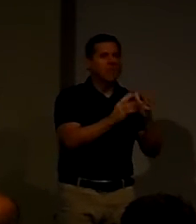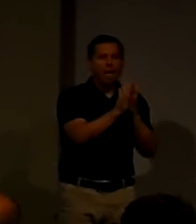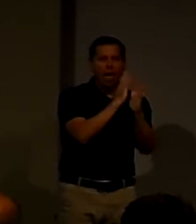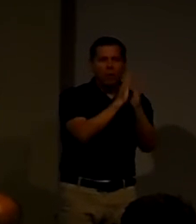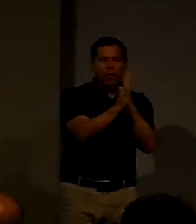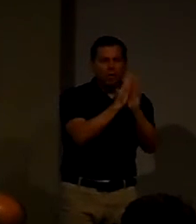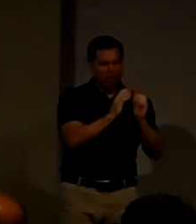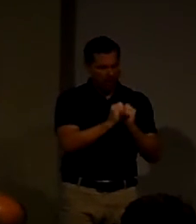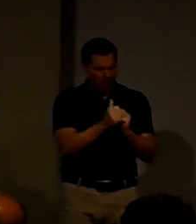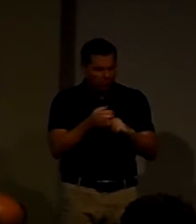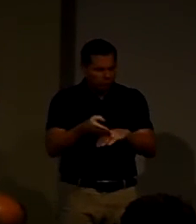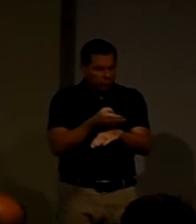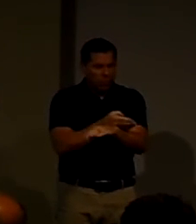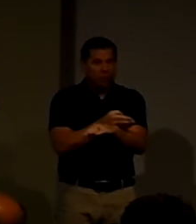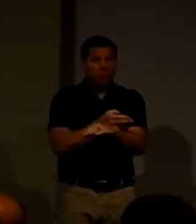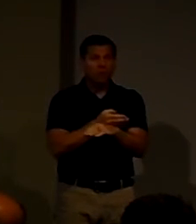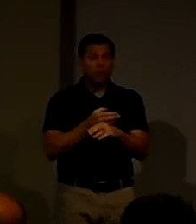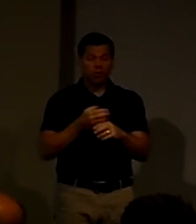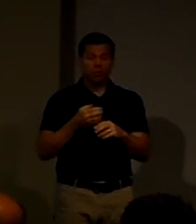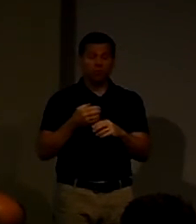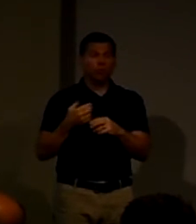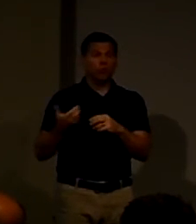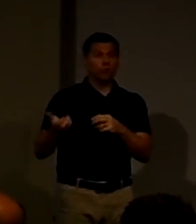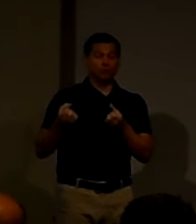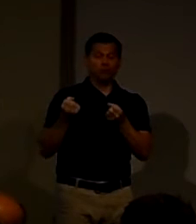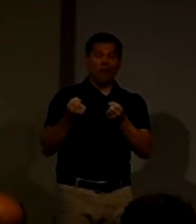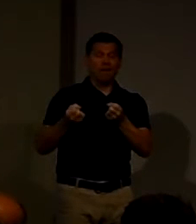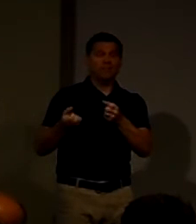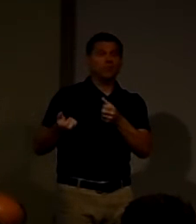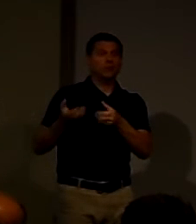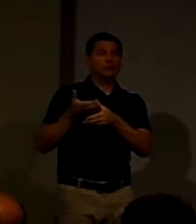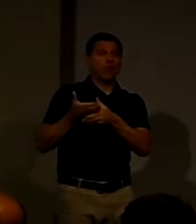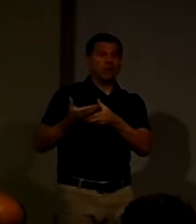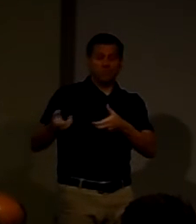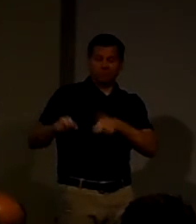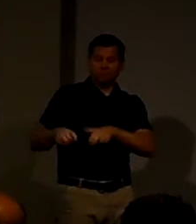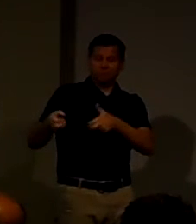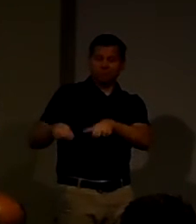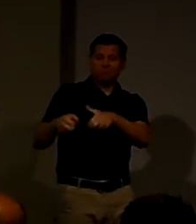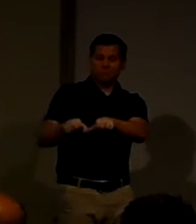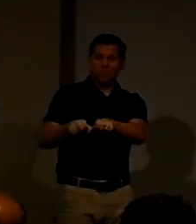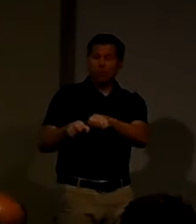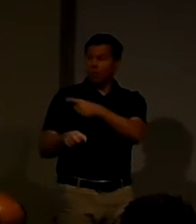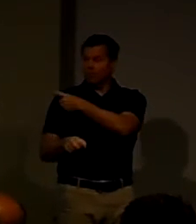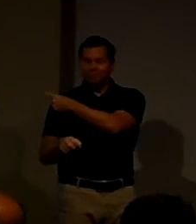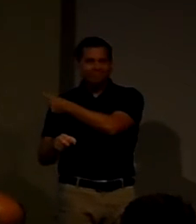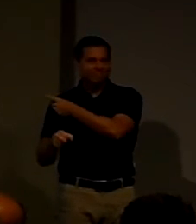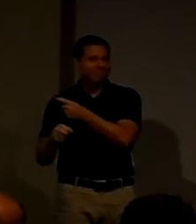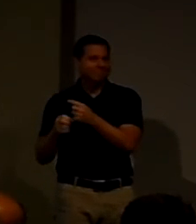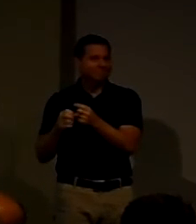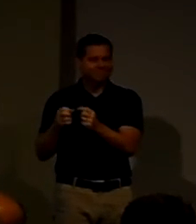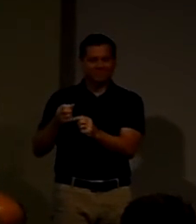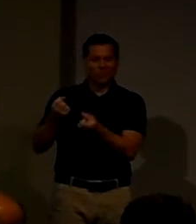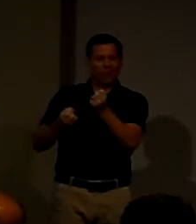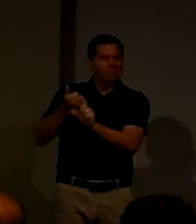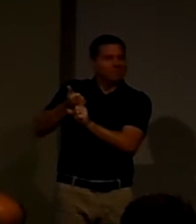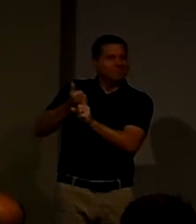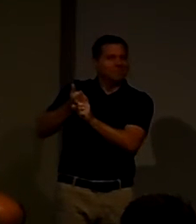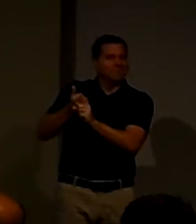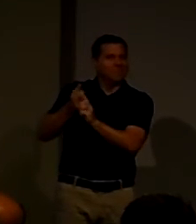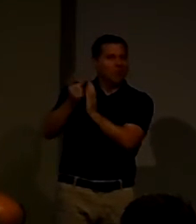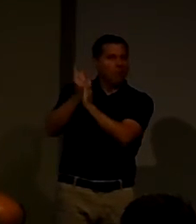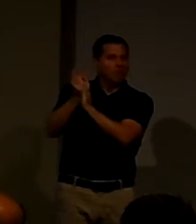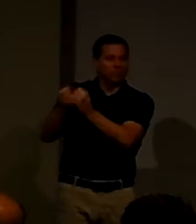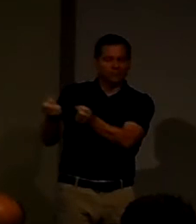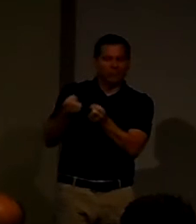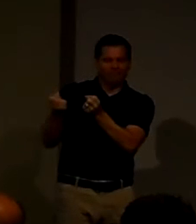sharing, clearly, which will become more and more important, and autonomous vehicles, and how do they play into this, et cetera, and what they really do to the capacity of roads.